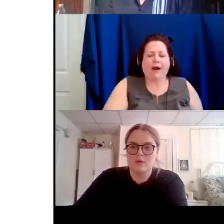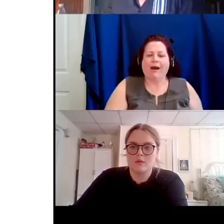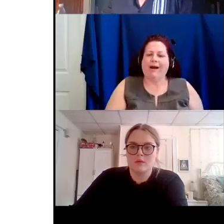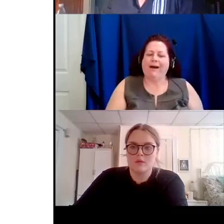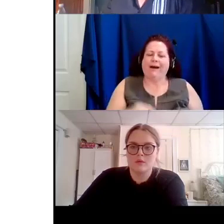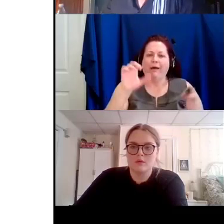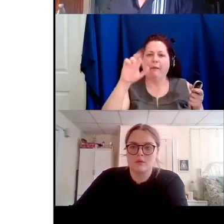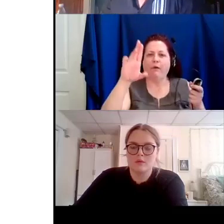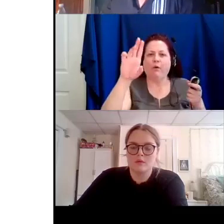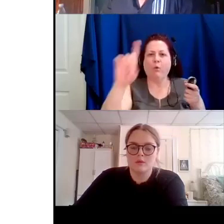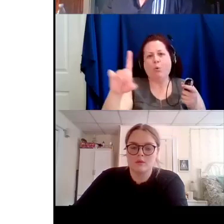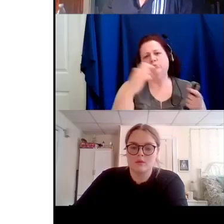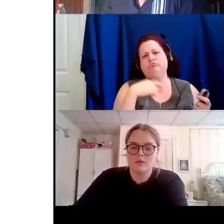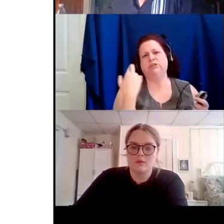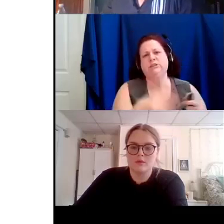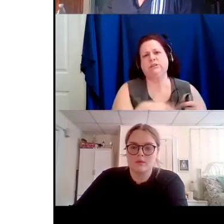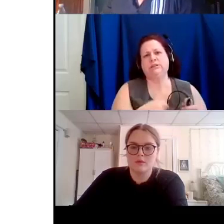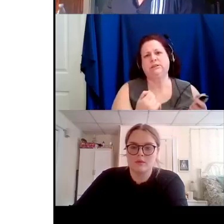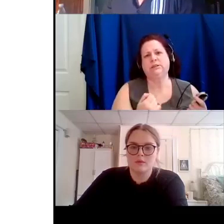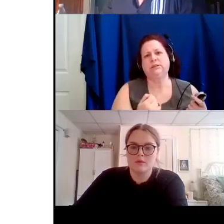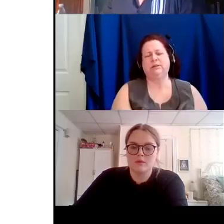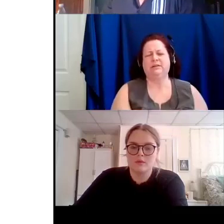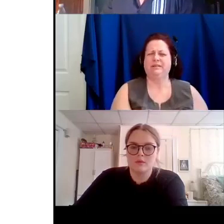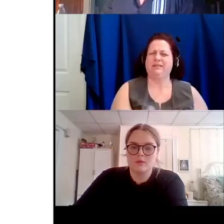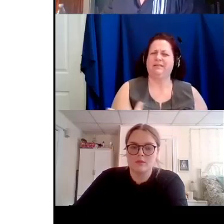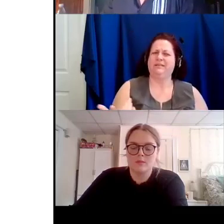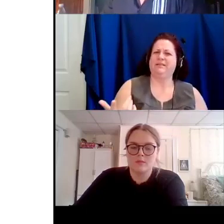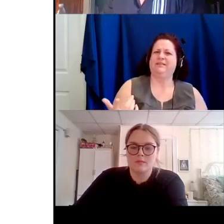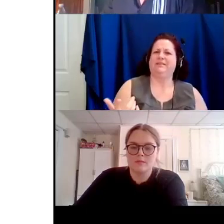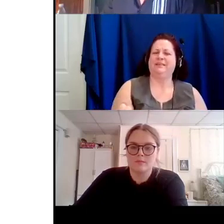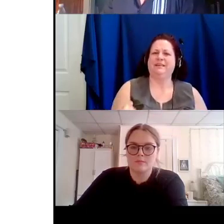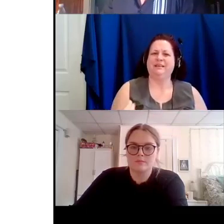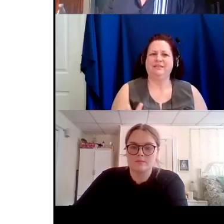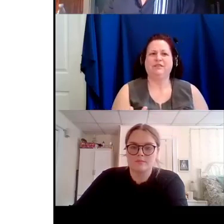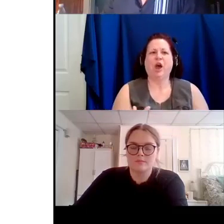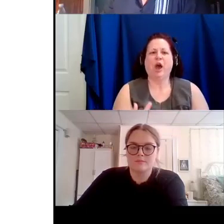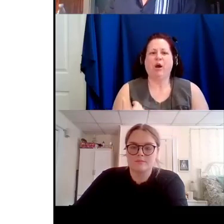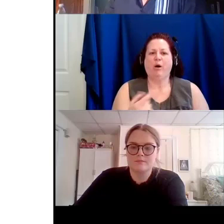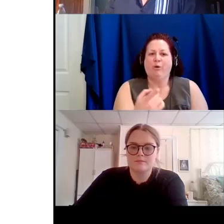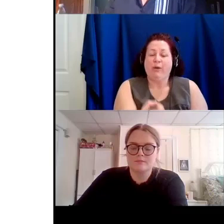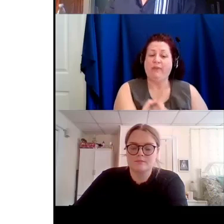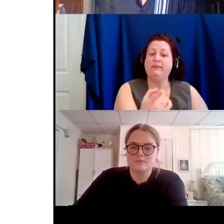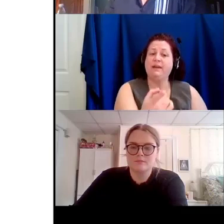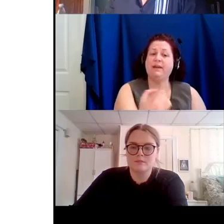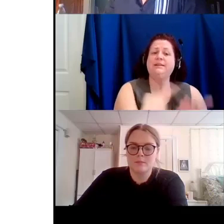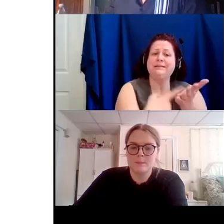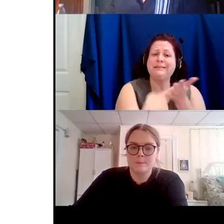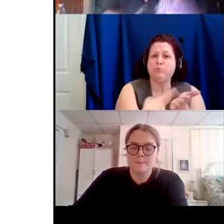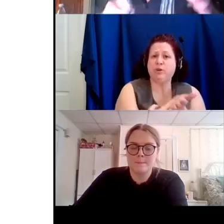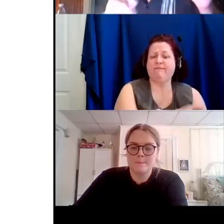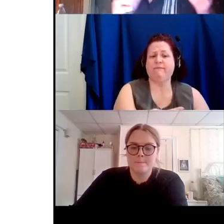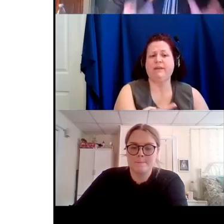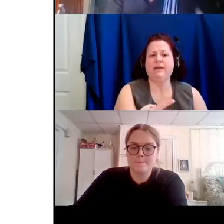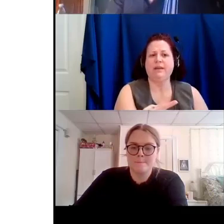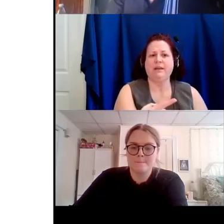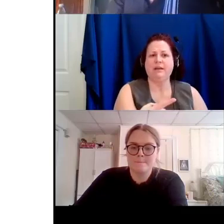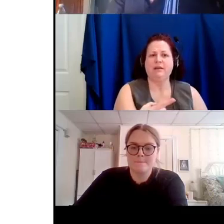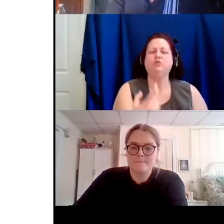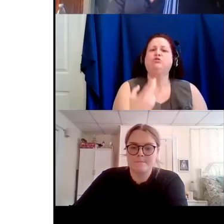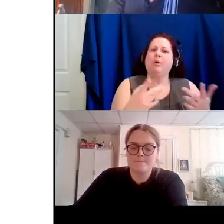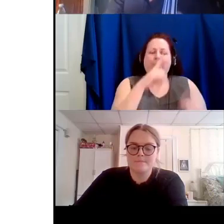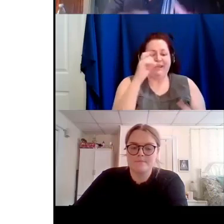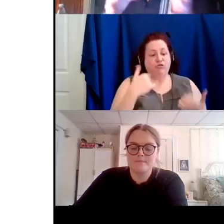considered to be a risky thing. So getting the debriefing part, because the idea is you create this